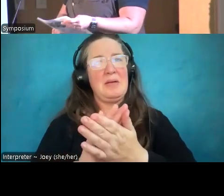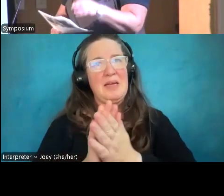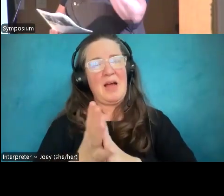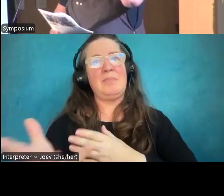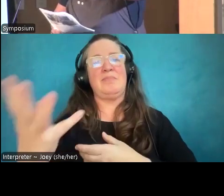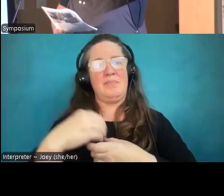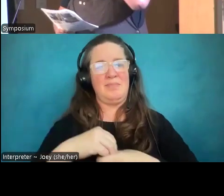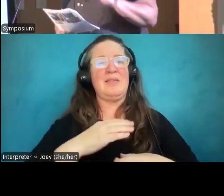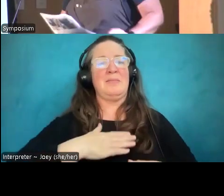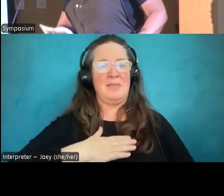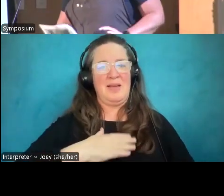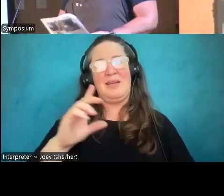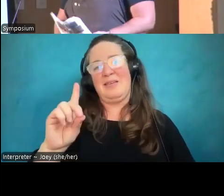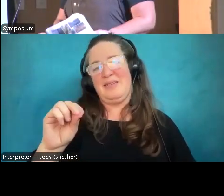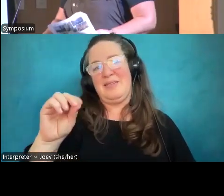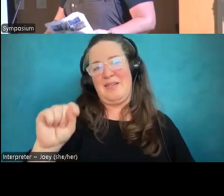They come along my journey.